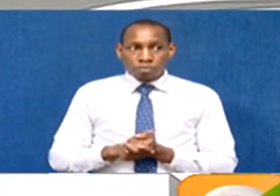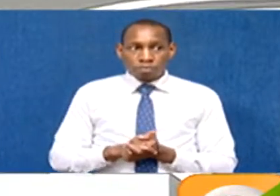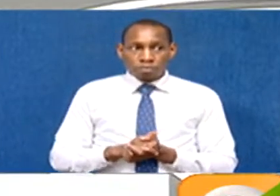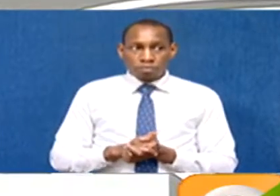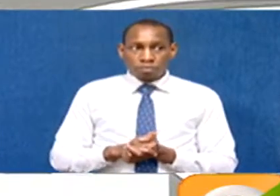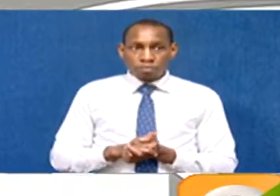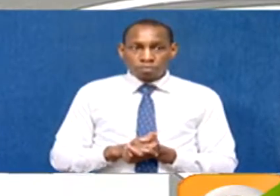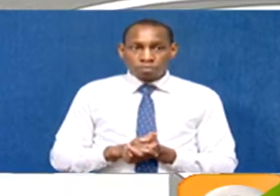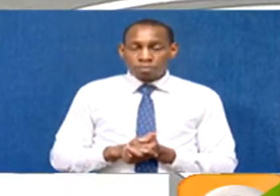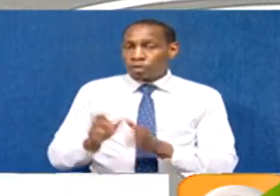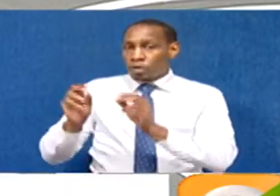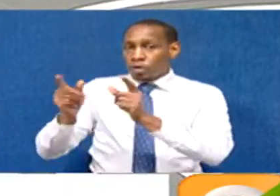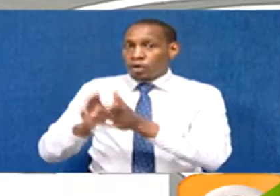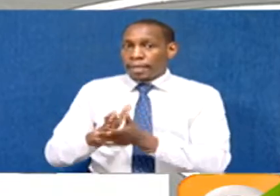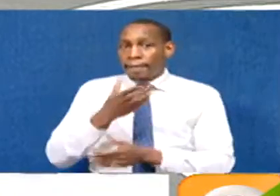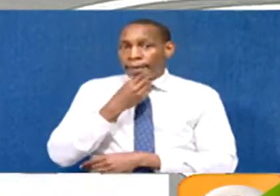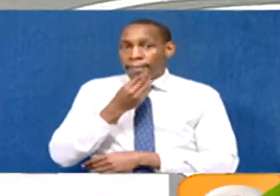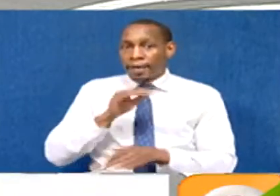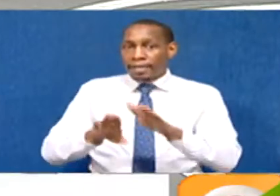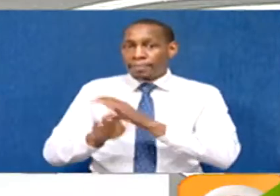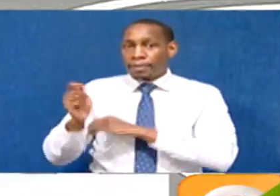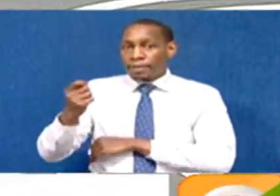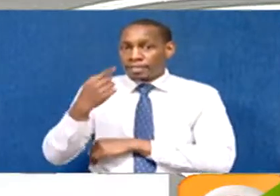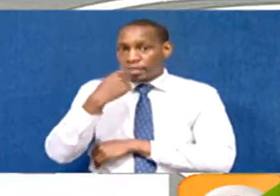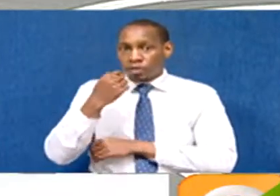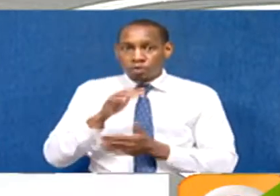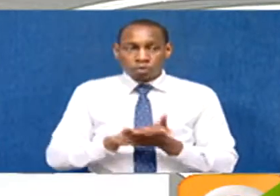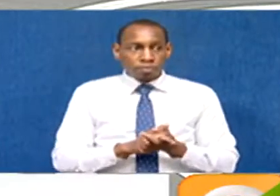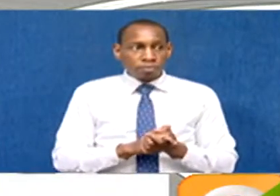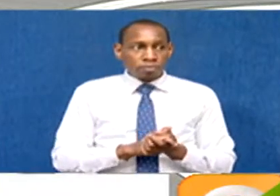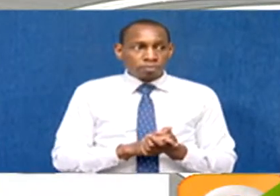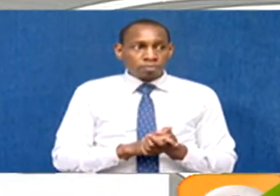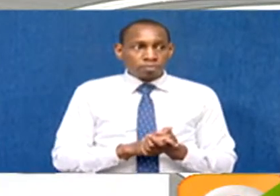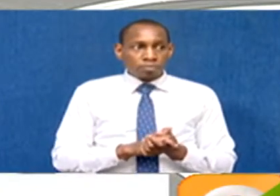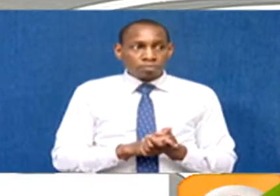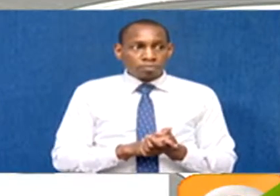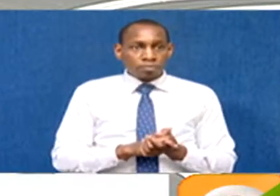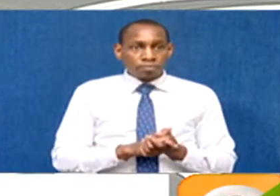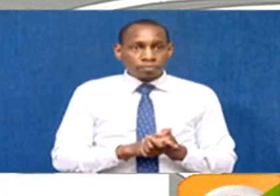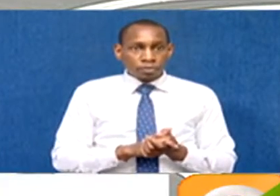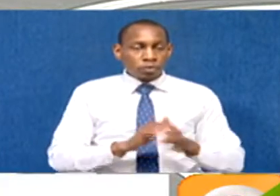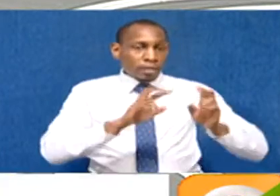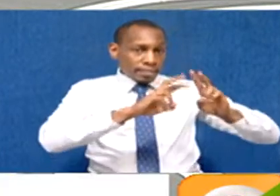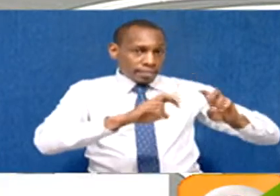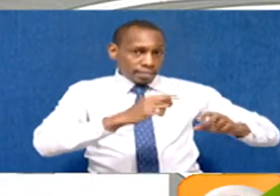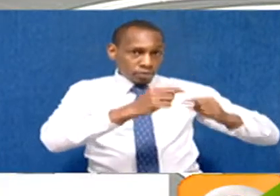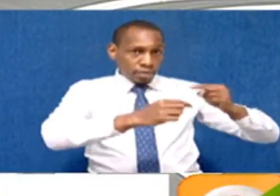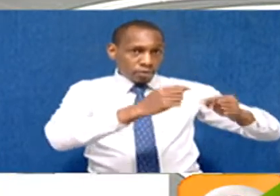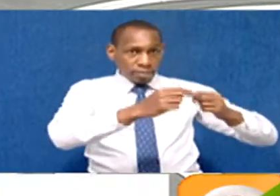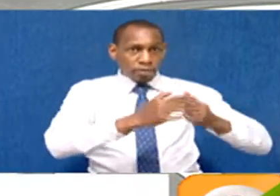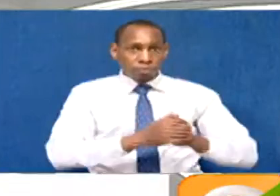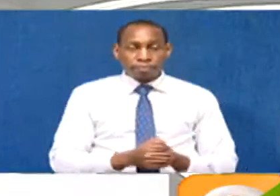Okay, what about Baba's? We have a whole field out there. And we're looking.